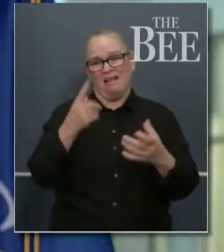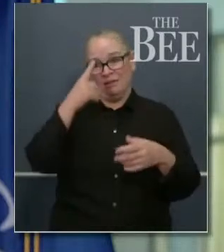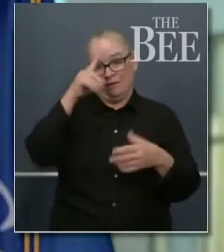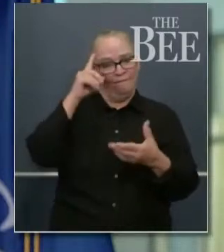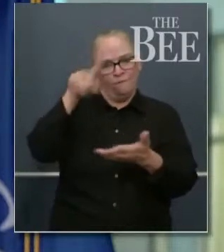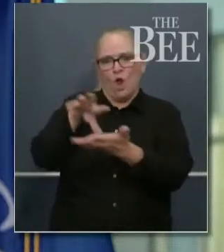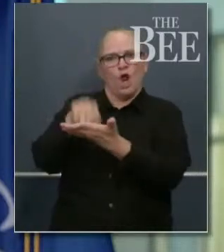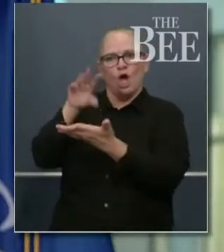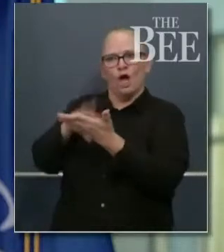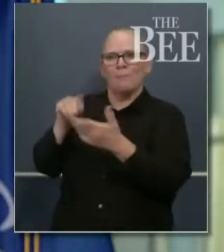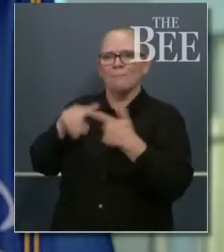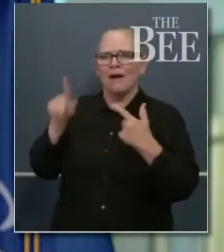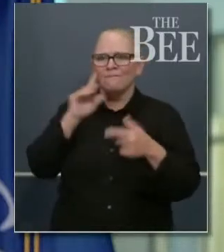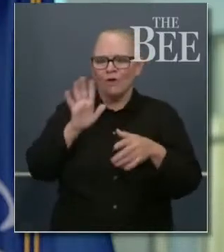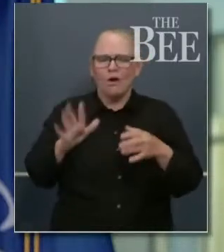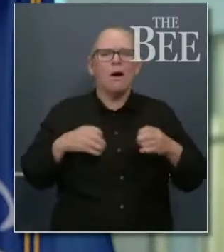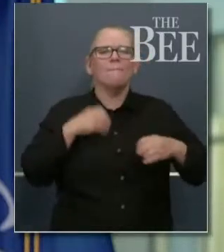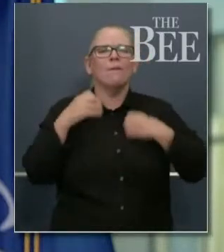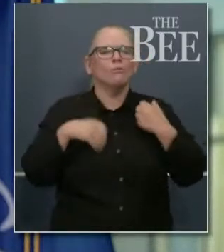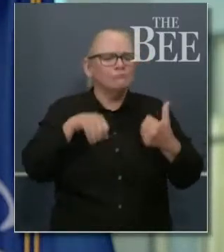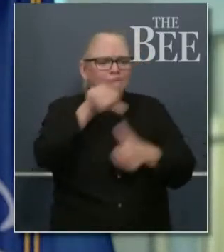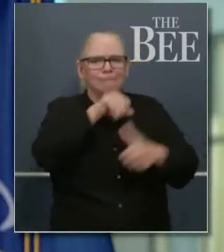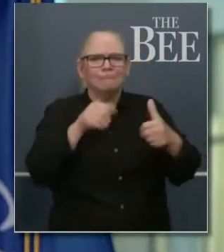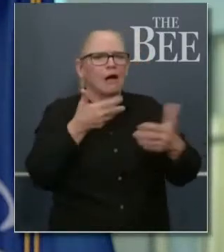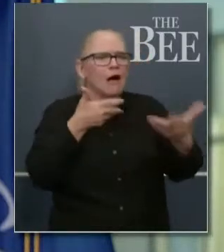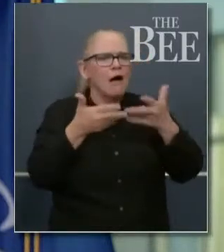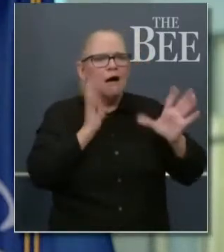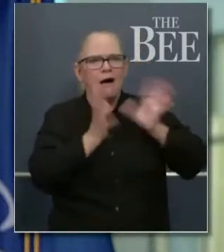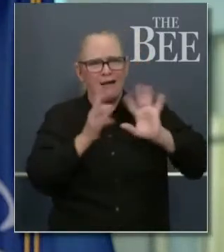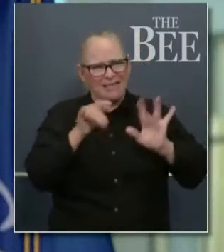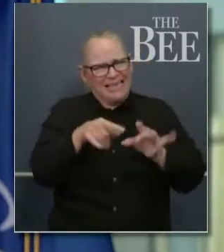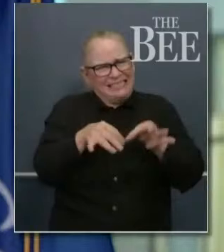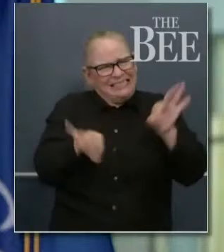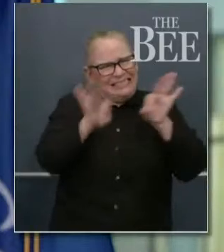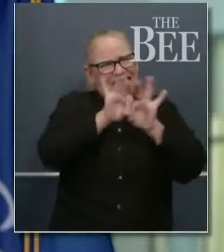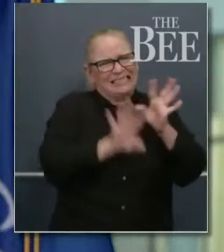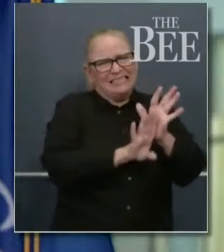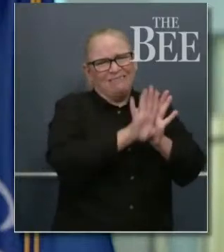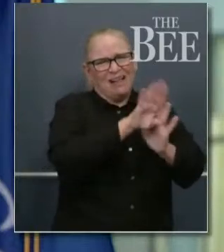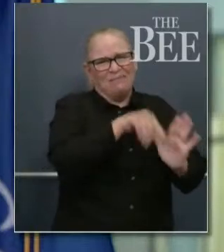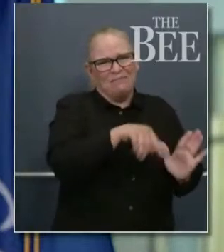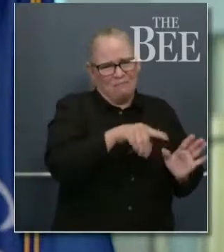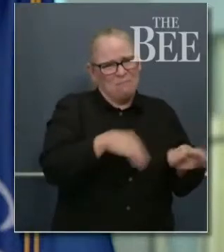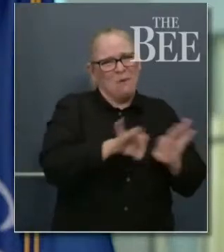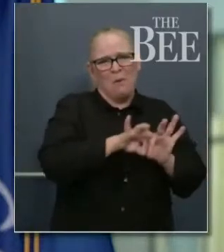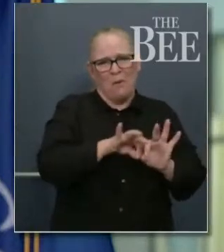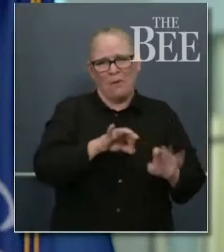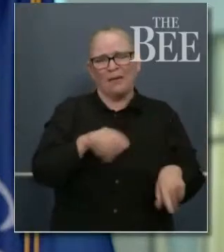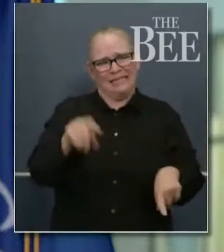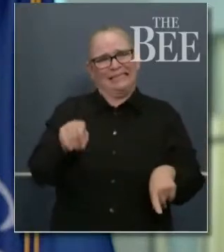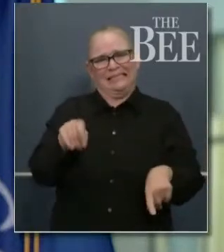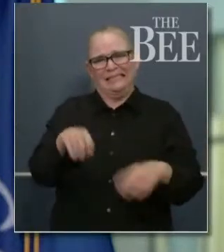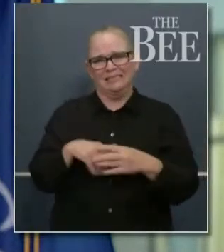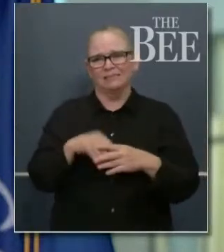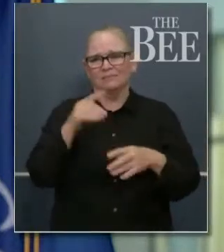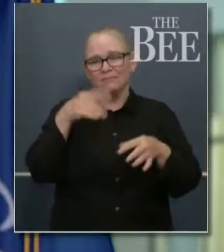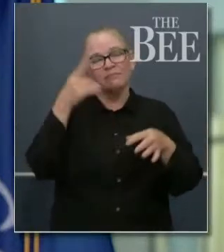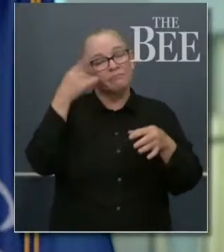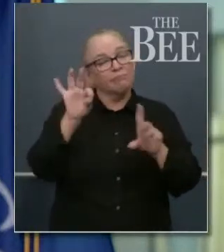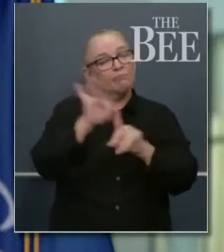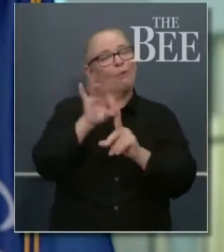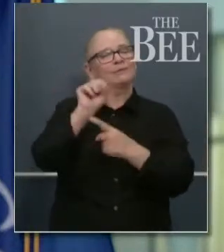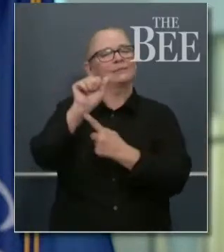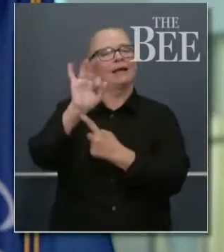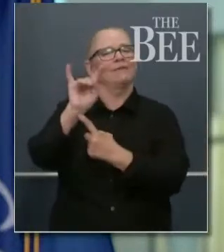so foundational to our children's development. We'll do that safely. We'll do that in partnership with our paraprofessionals,